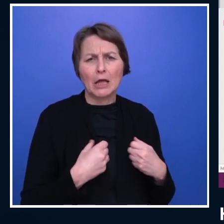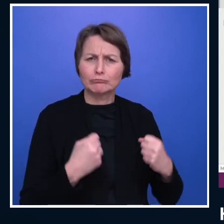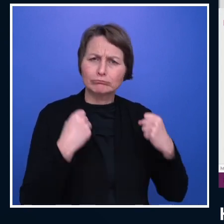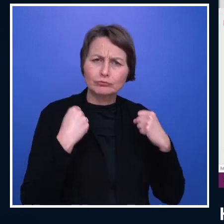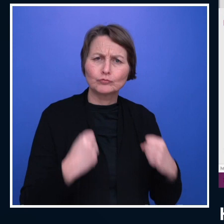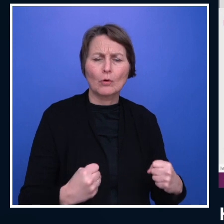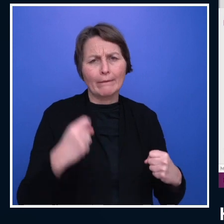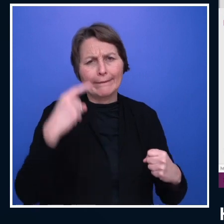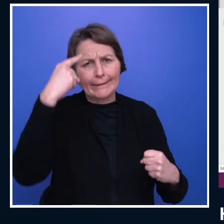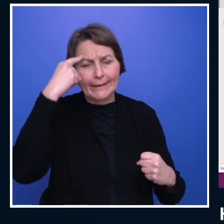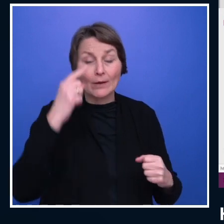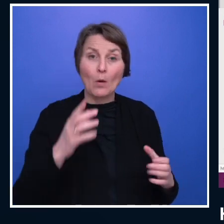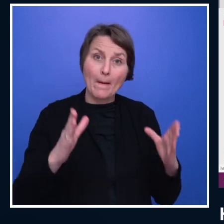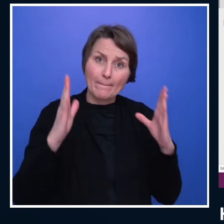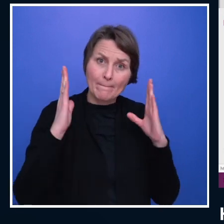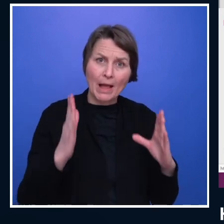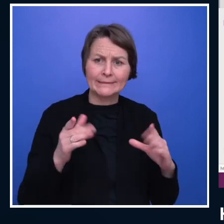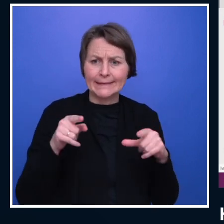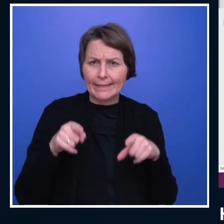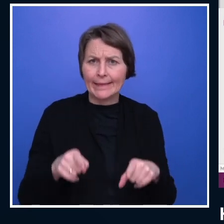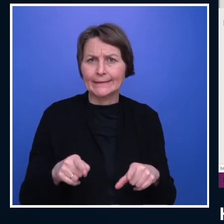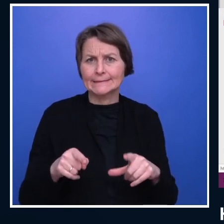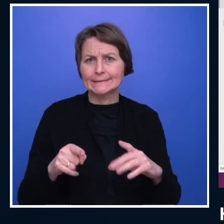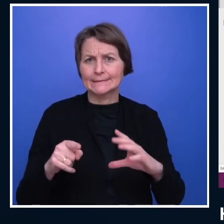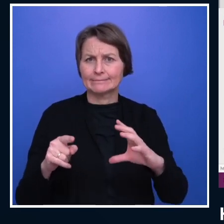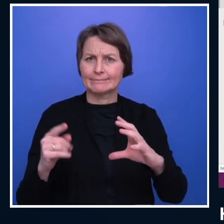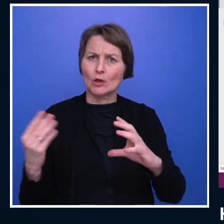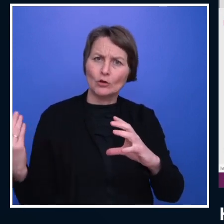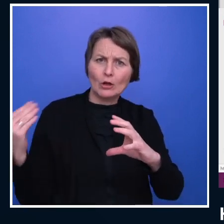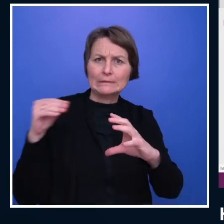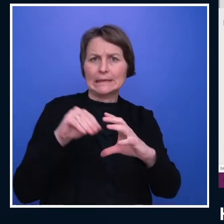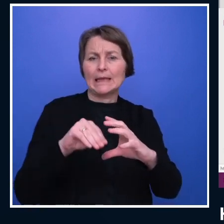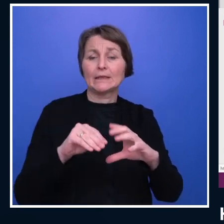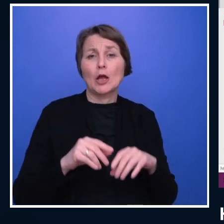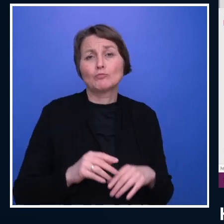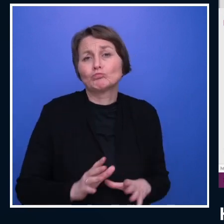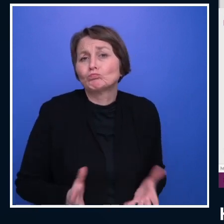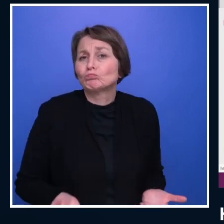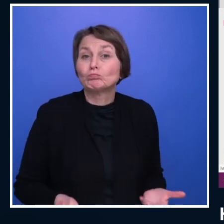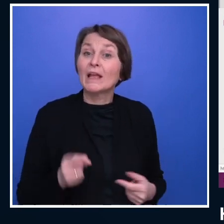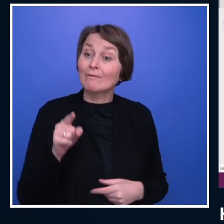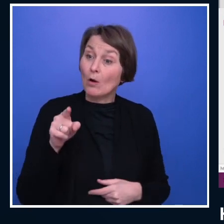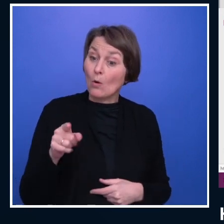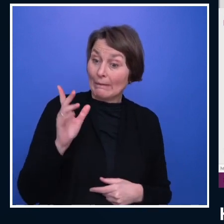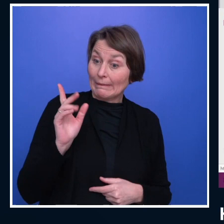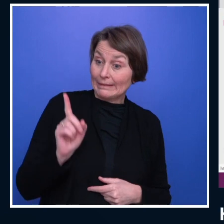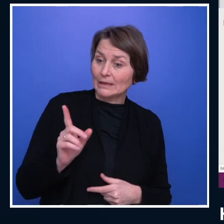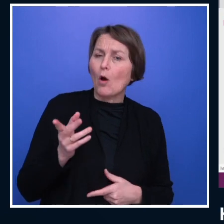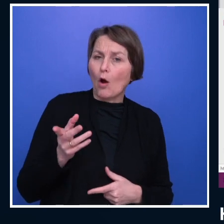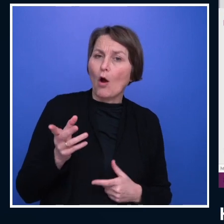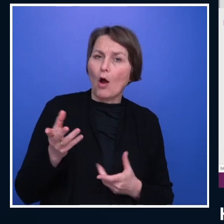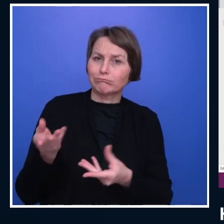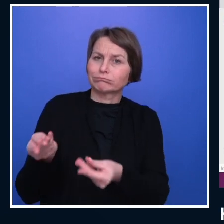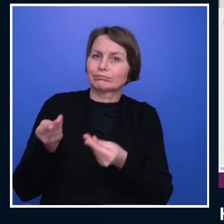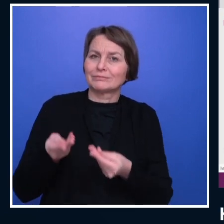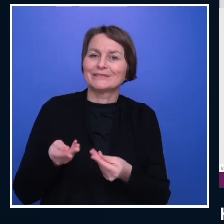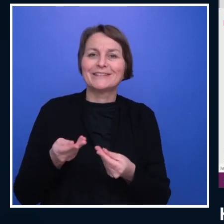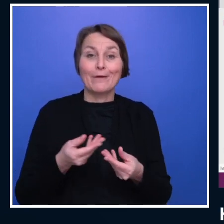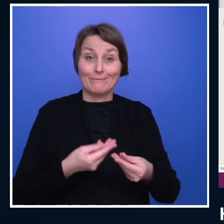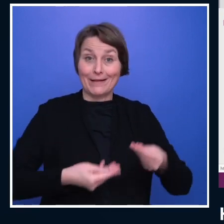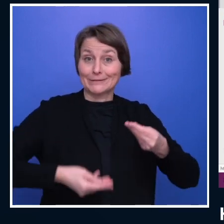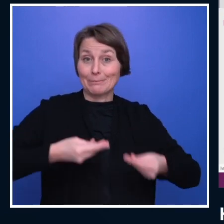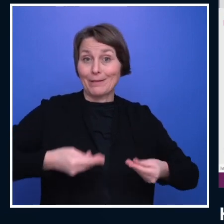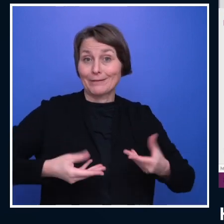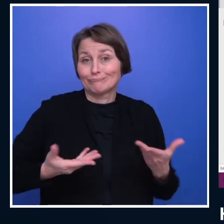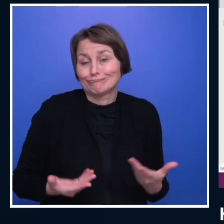containers? No, I'm in on containers for when I need it. But it offers me great flexibility.